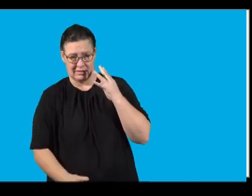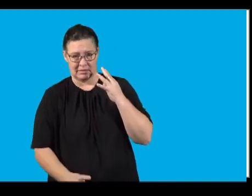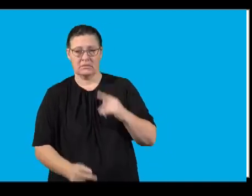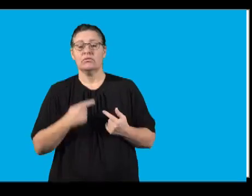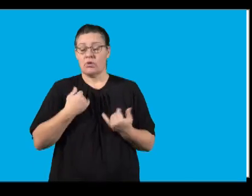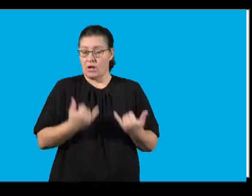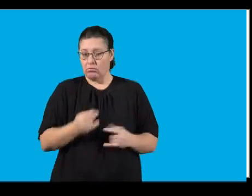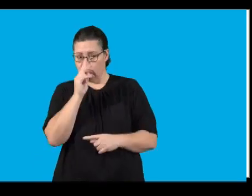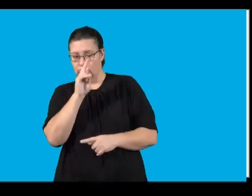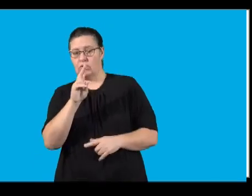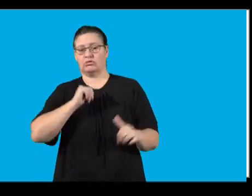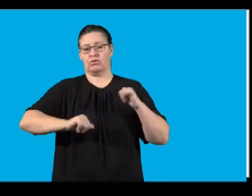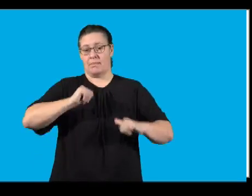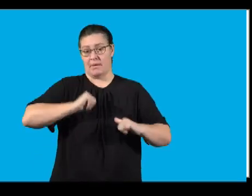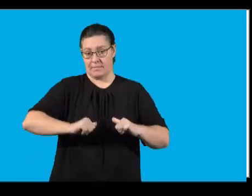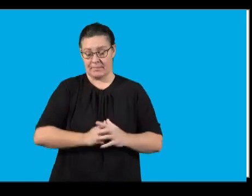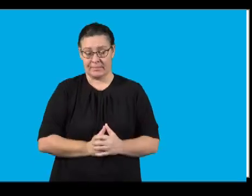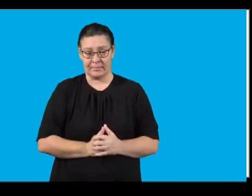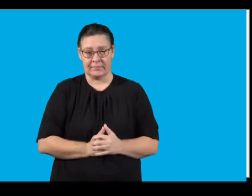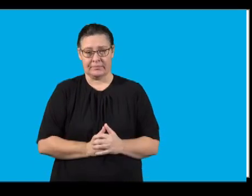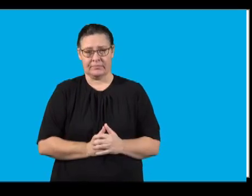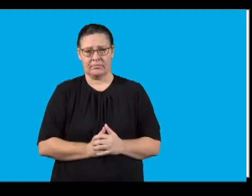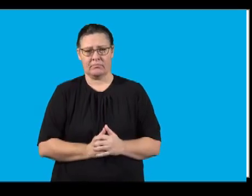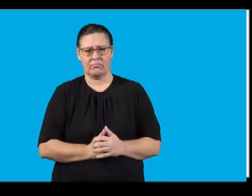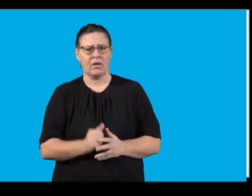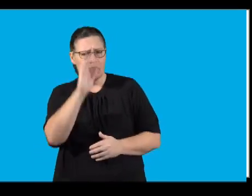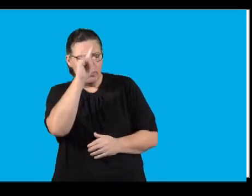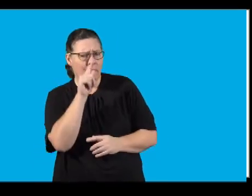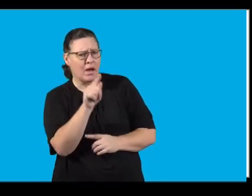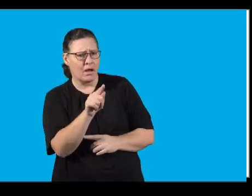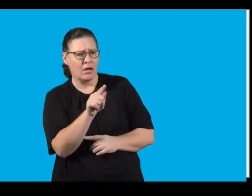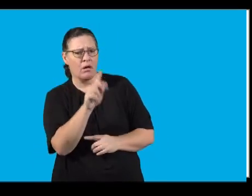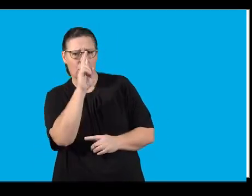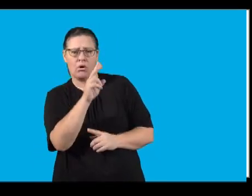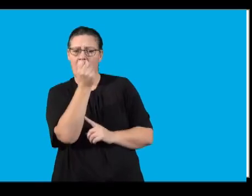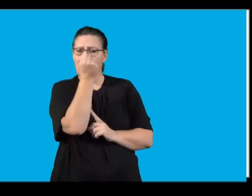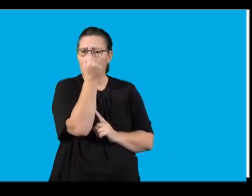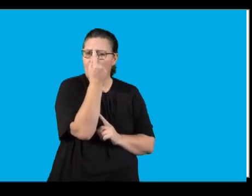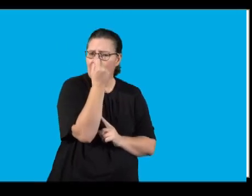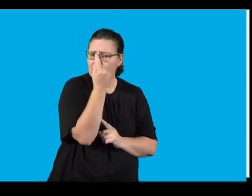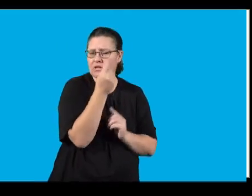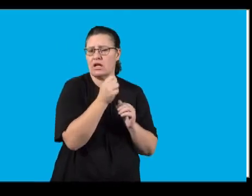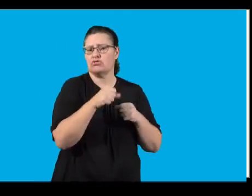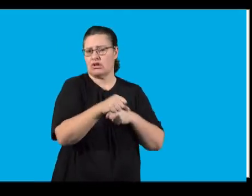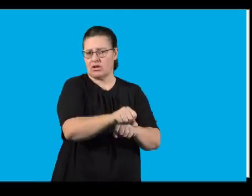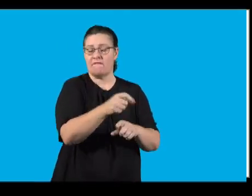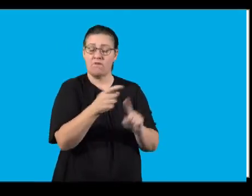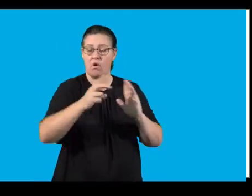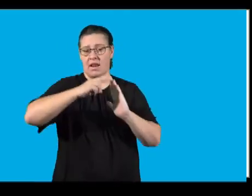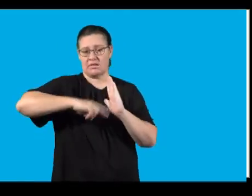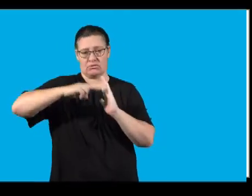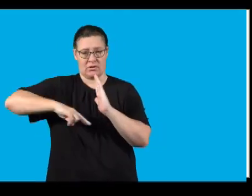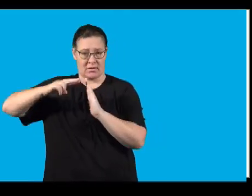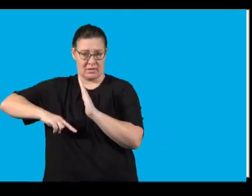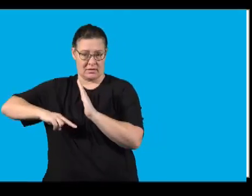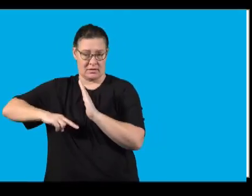case, we're looking at our drama, right? Remember, we are going to look at comprehension strategies for